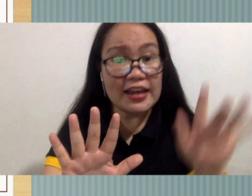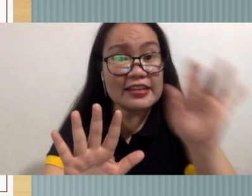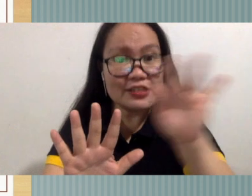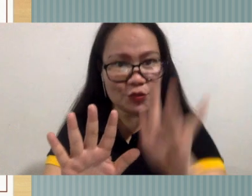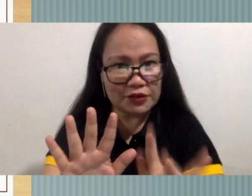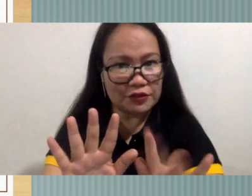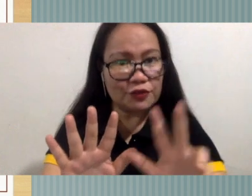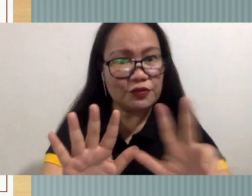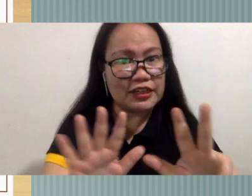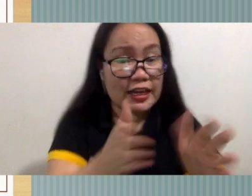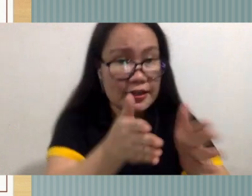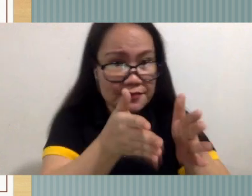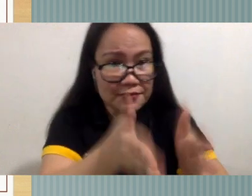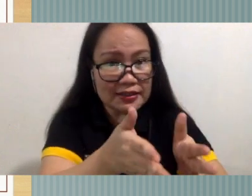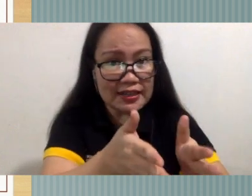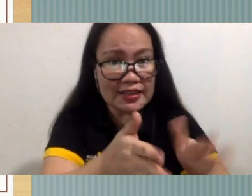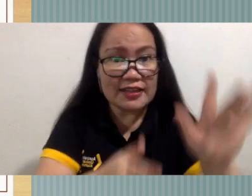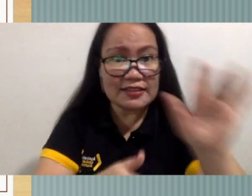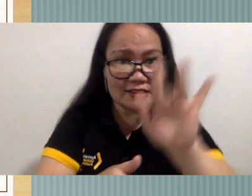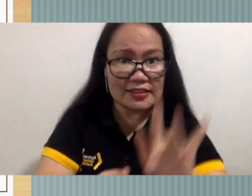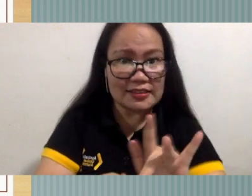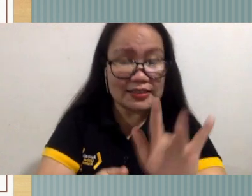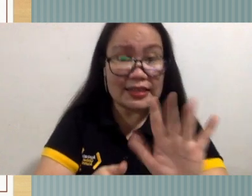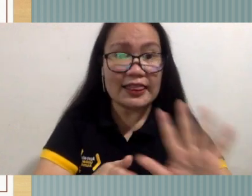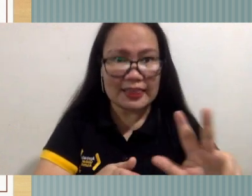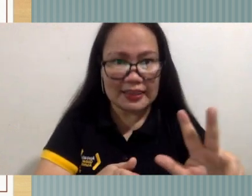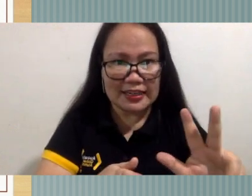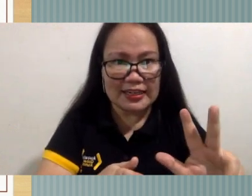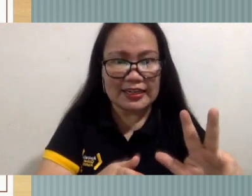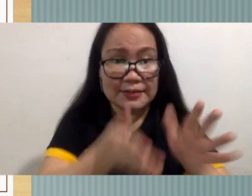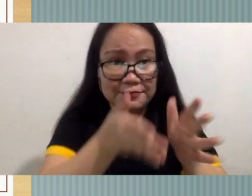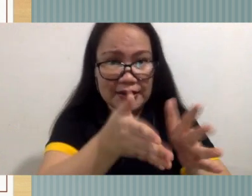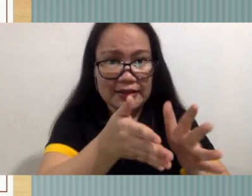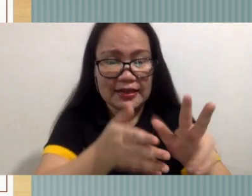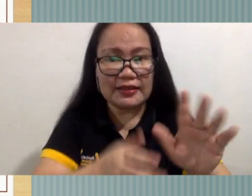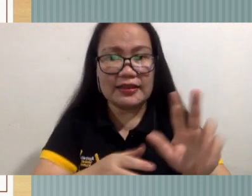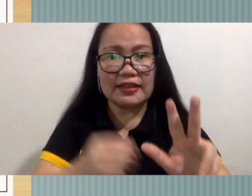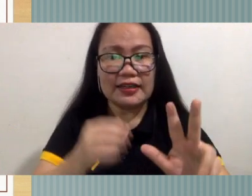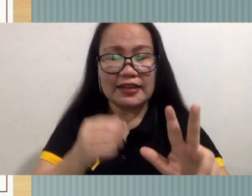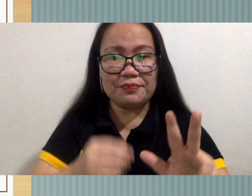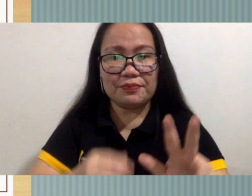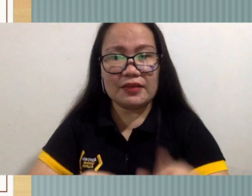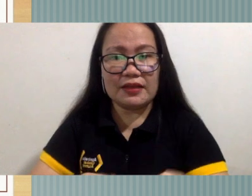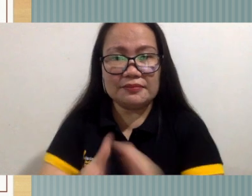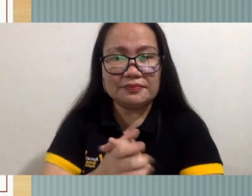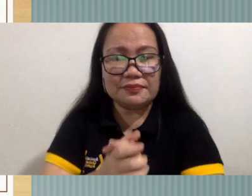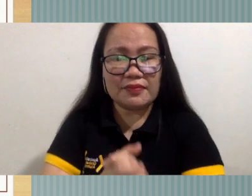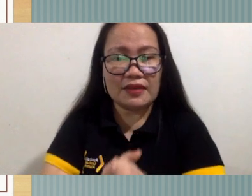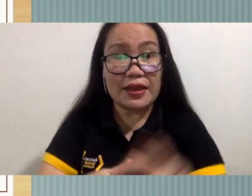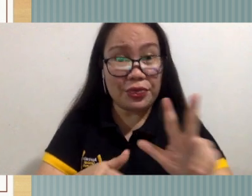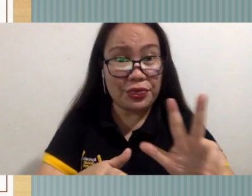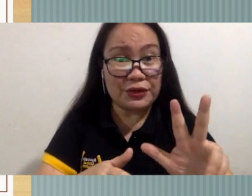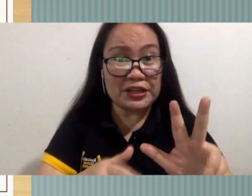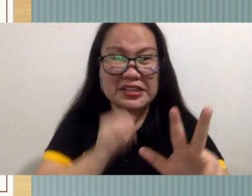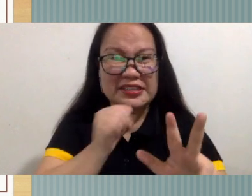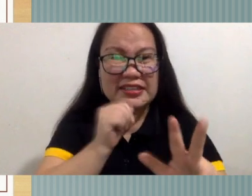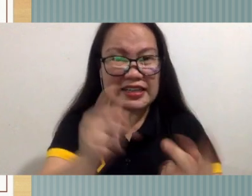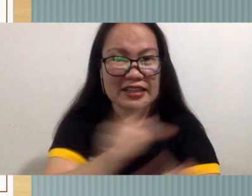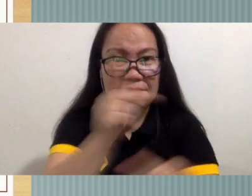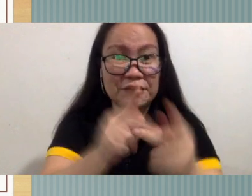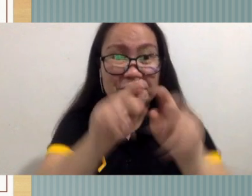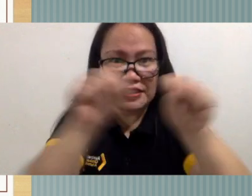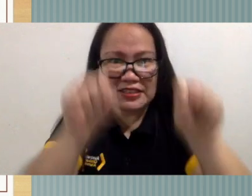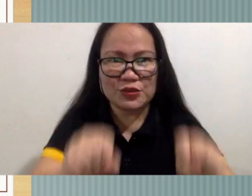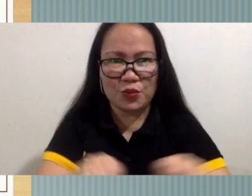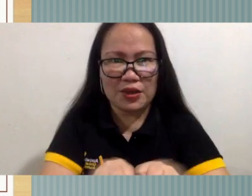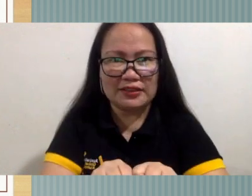equal to positive or negative 5 square root of 3. So, naiwan pa rin si 3 kasi 3